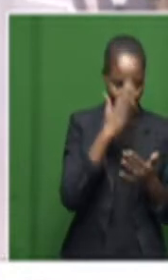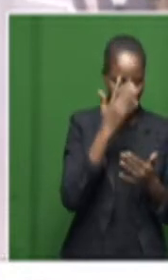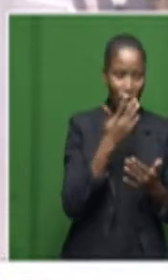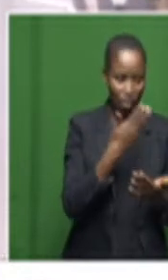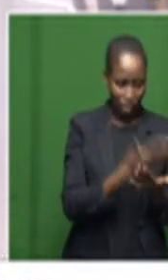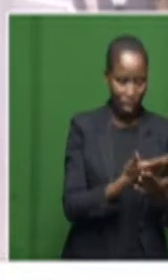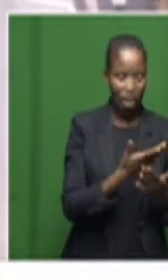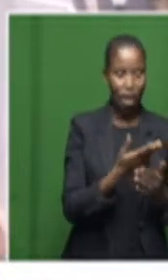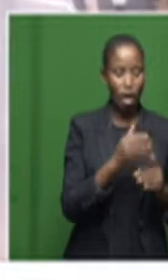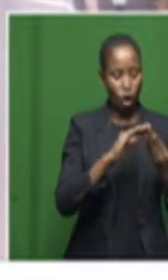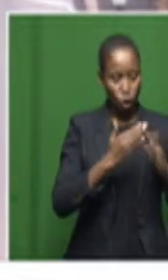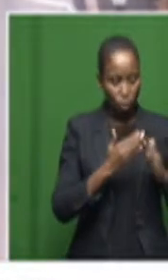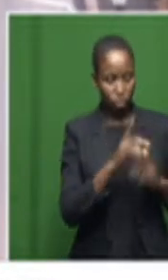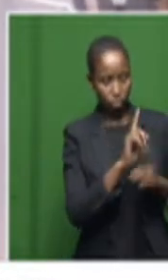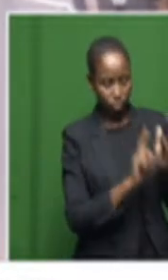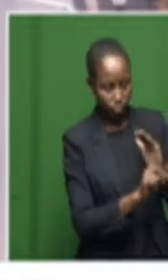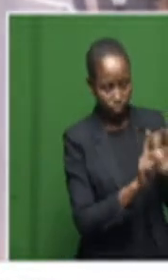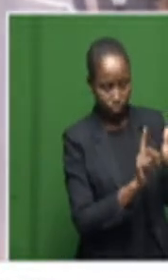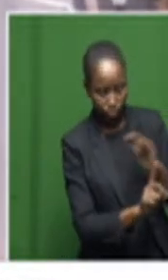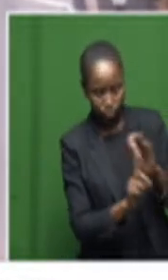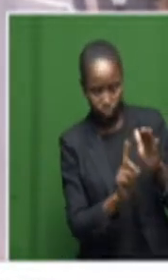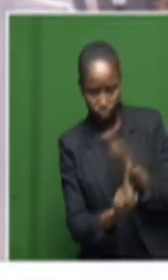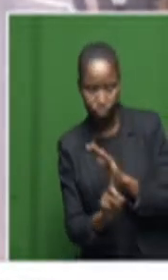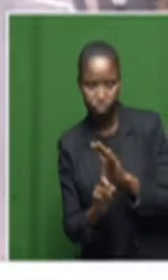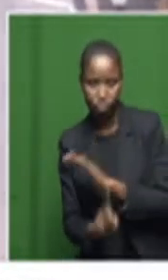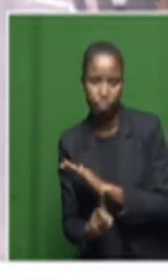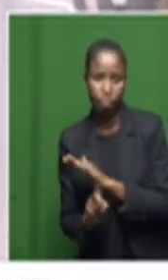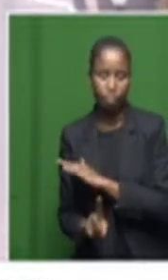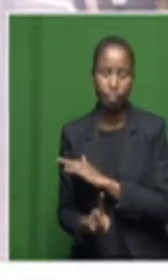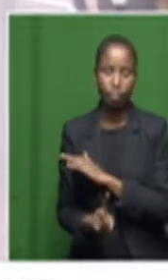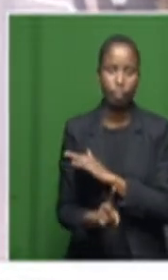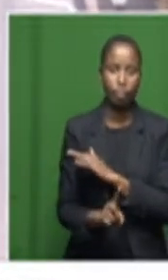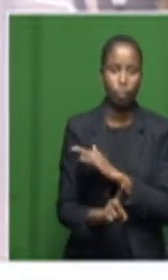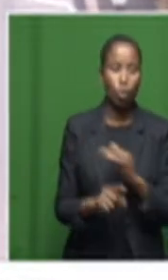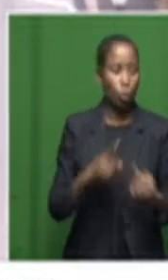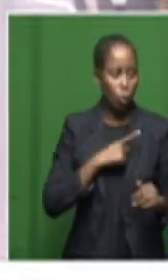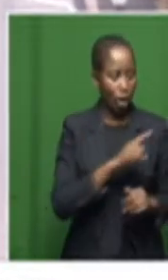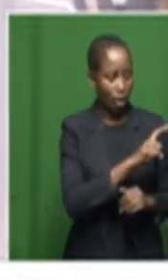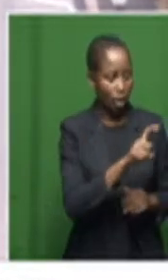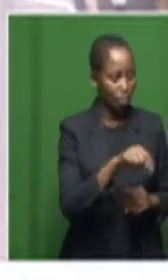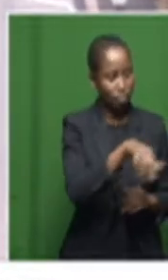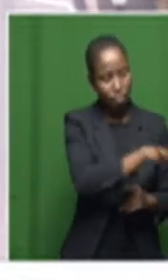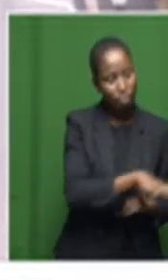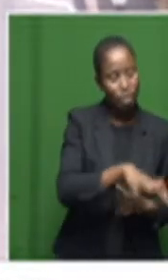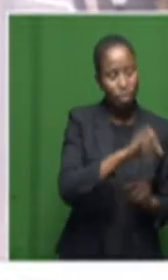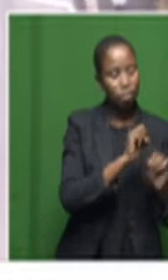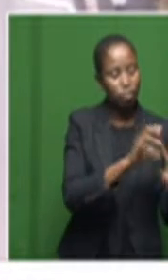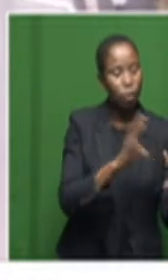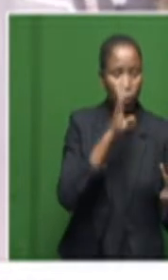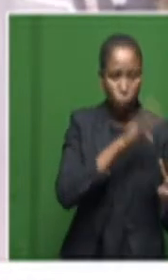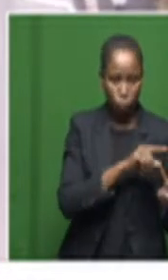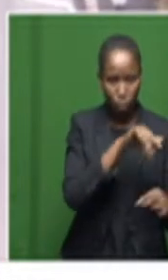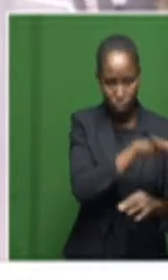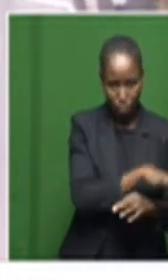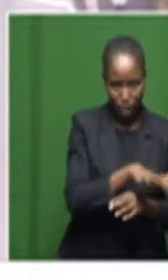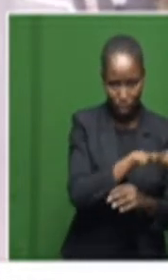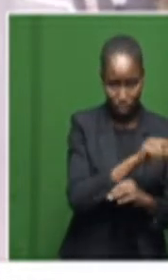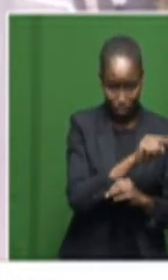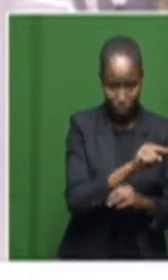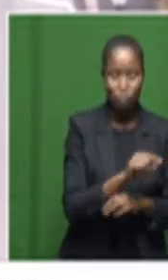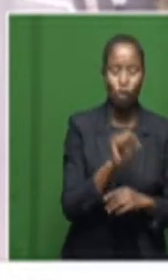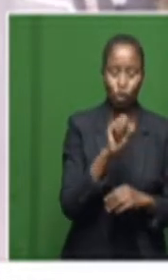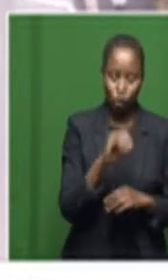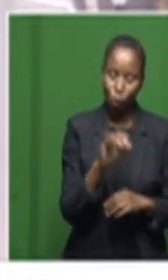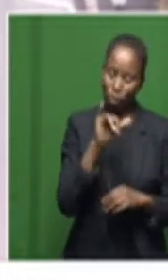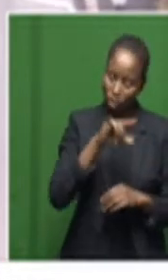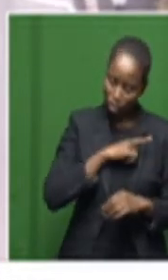those communities because we are going there anyway on the basis that they don't have a fixed site. So that is something that in terms